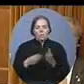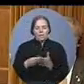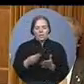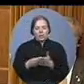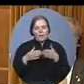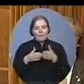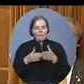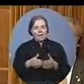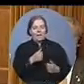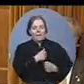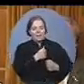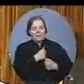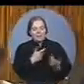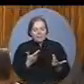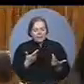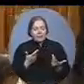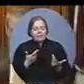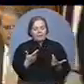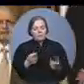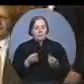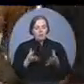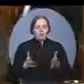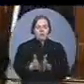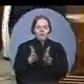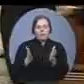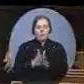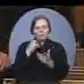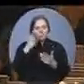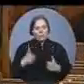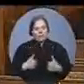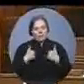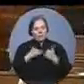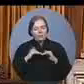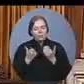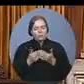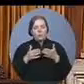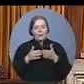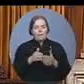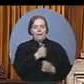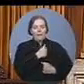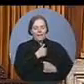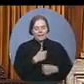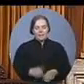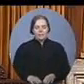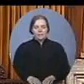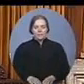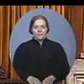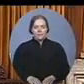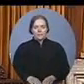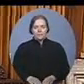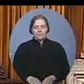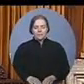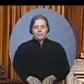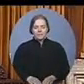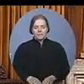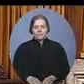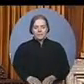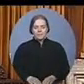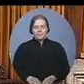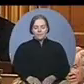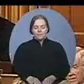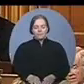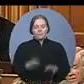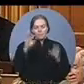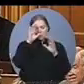sailors at risk? The Honourable Minister of National Defense. member opposite. In fact, this government